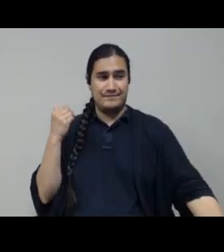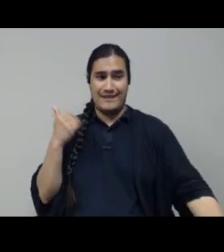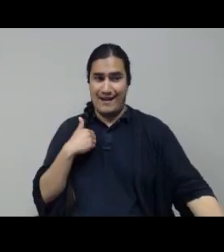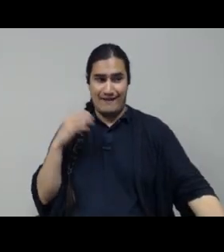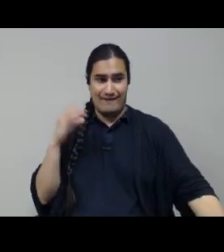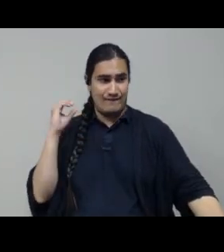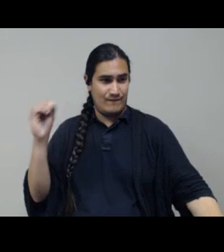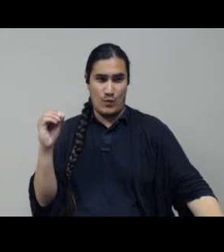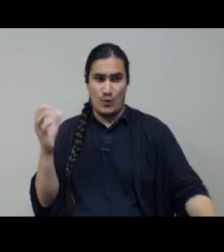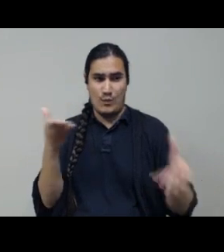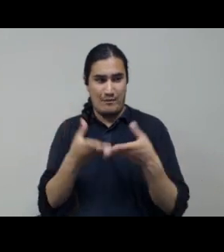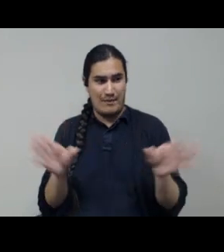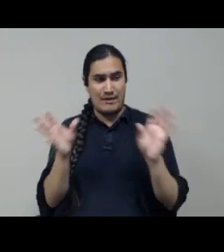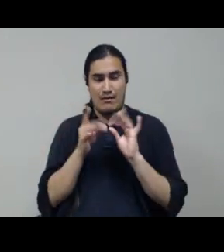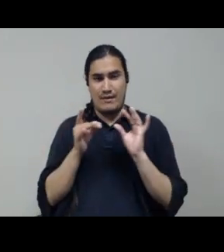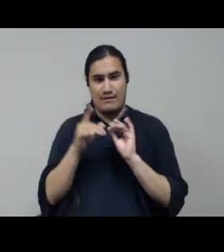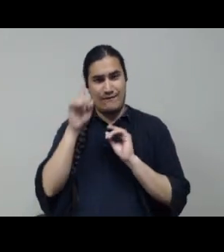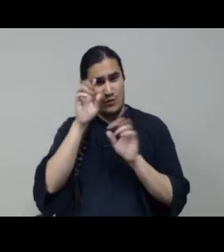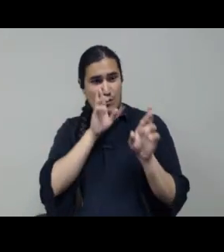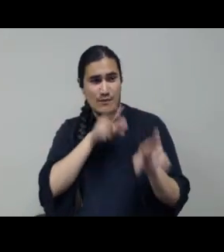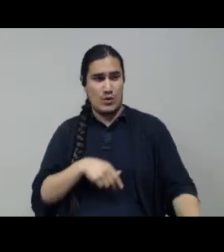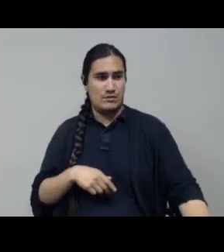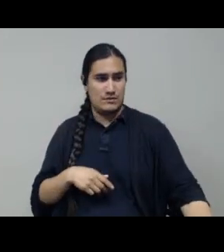comment on the reports.